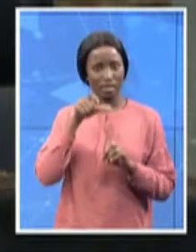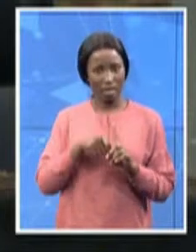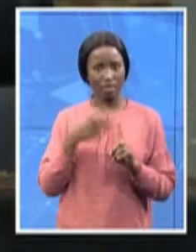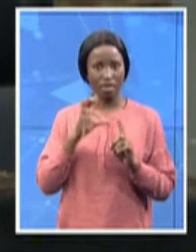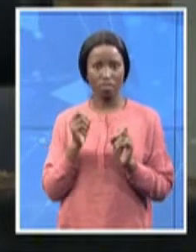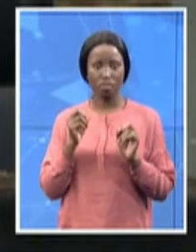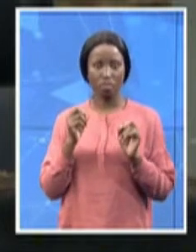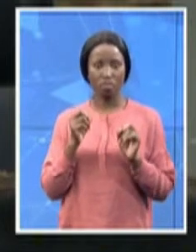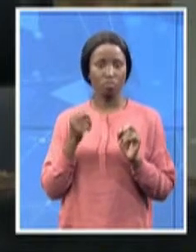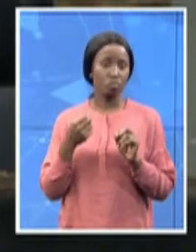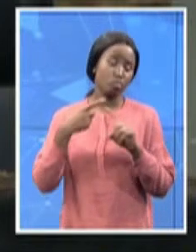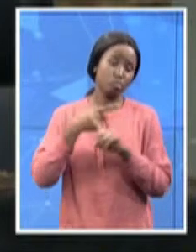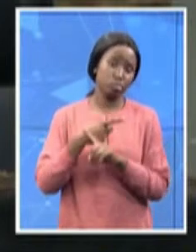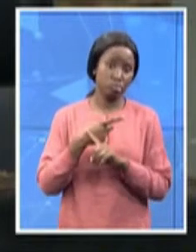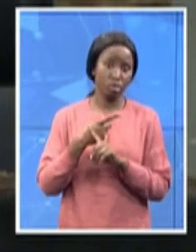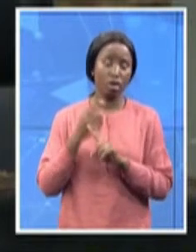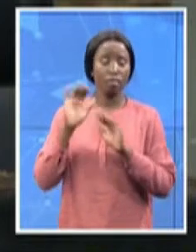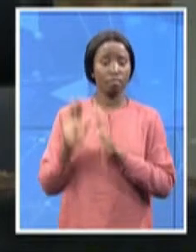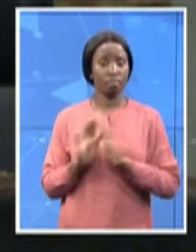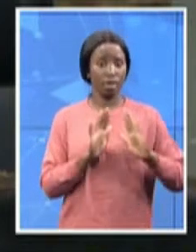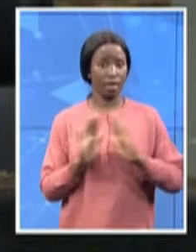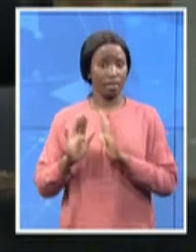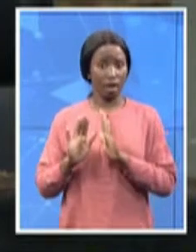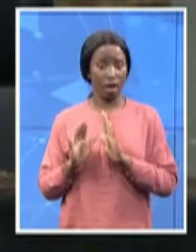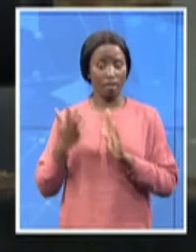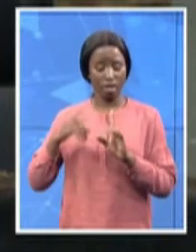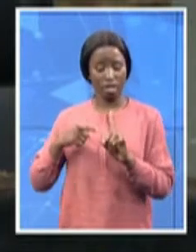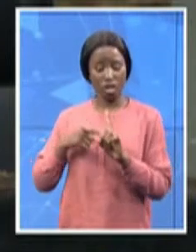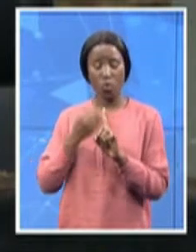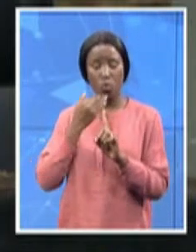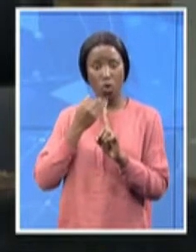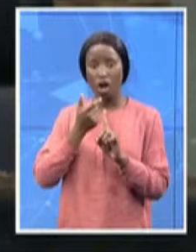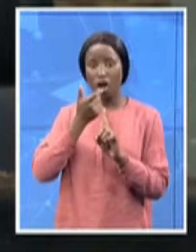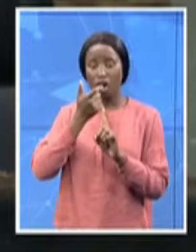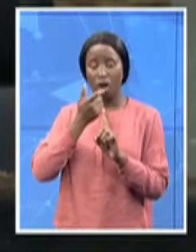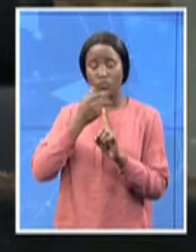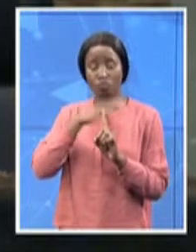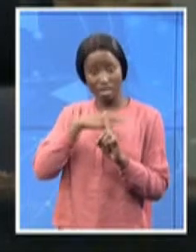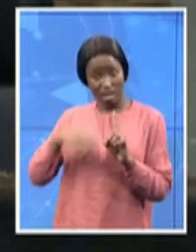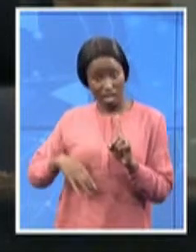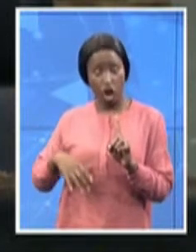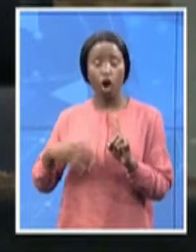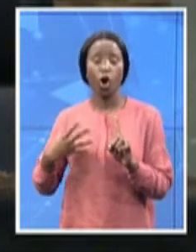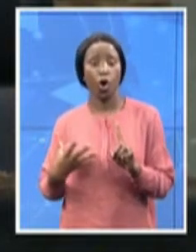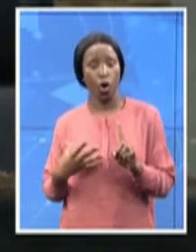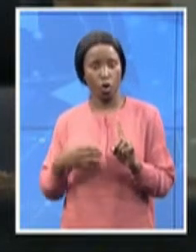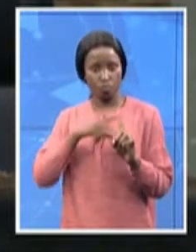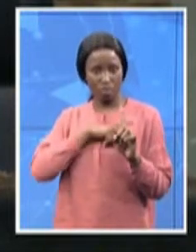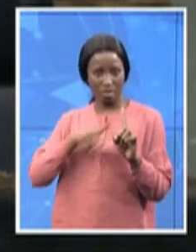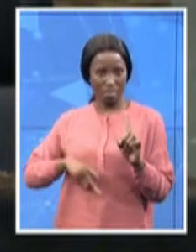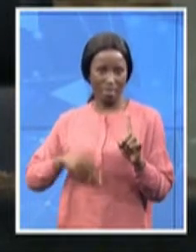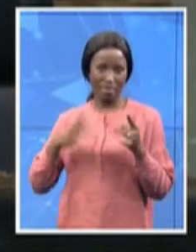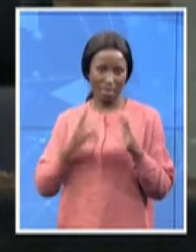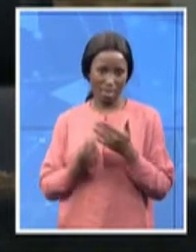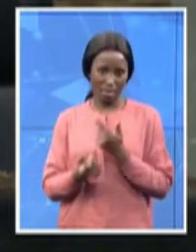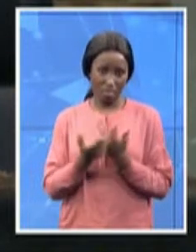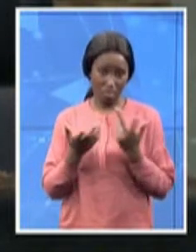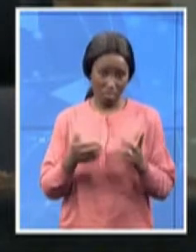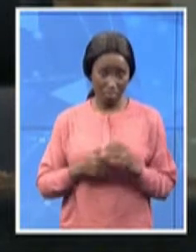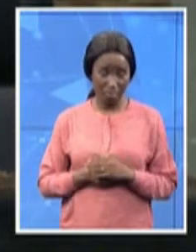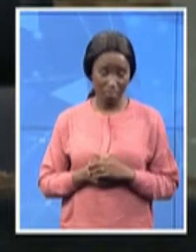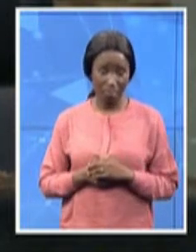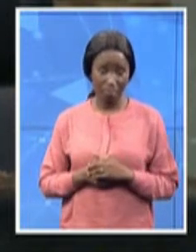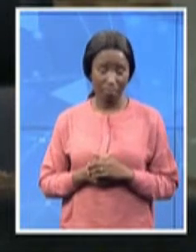the President or the Premier, as the case may be. Section 4 of the Act requires the